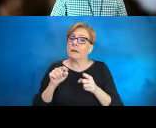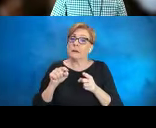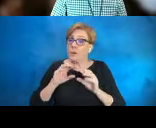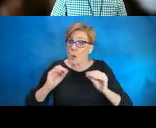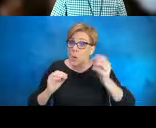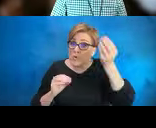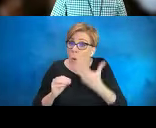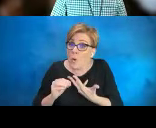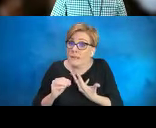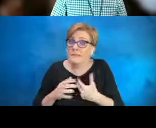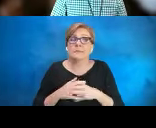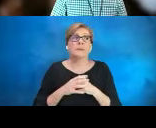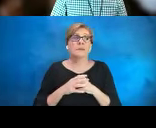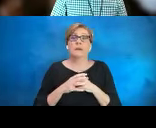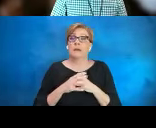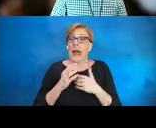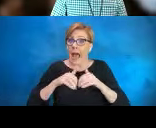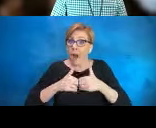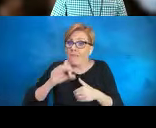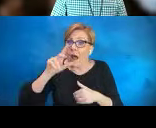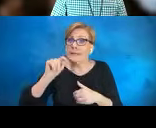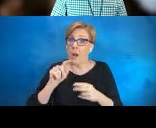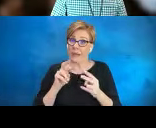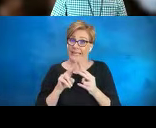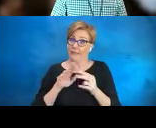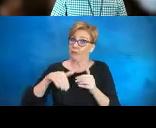smaller check than they were used to.